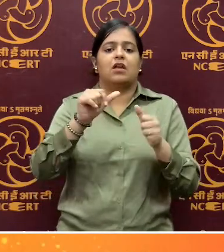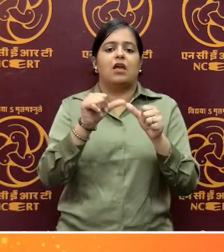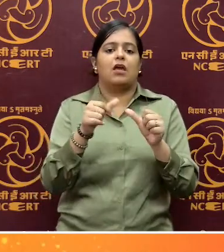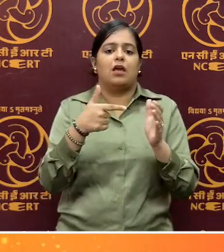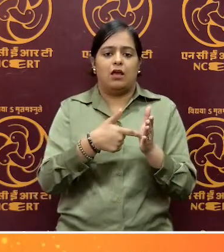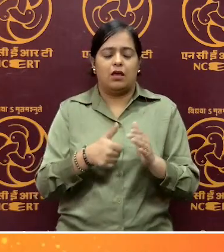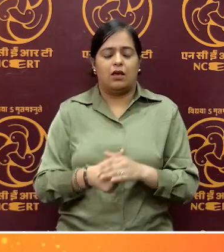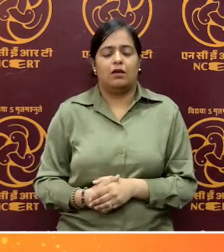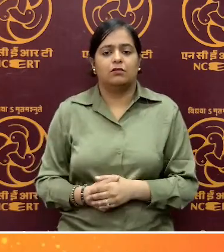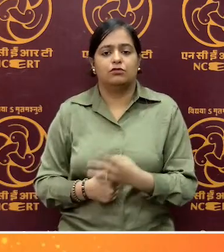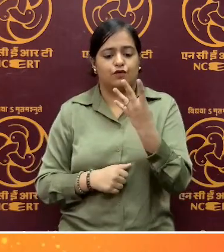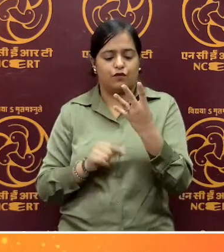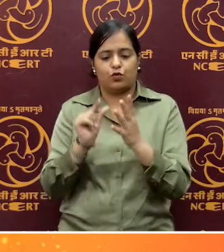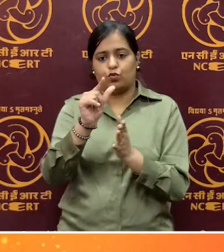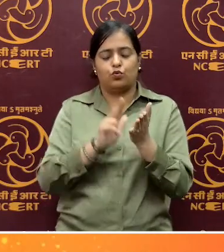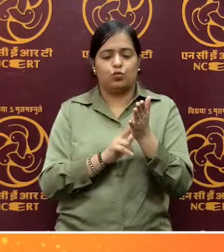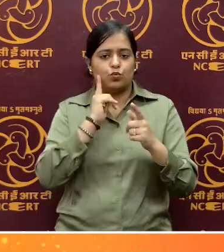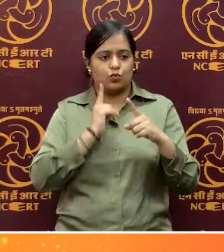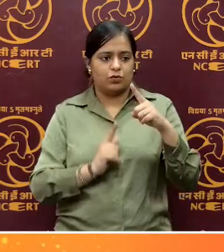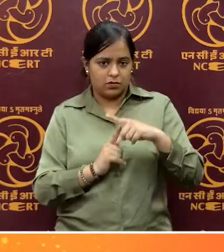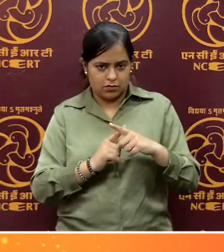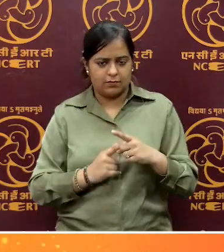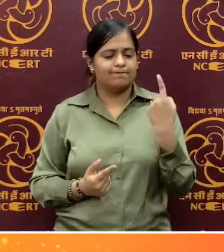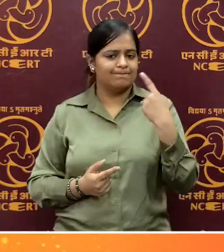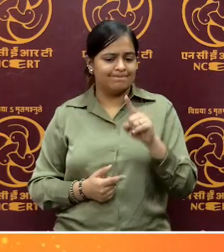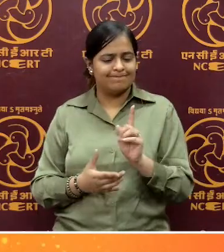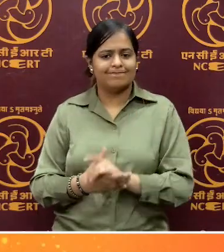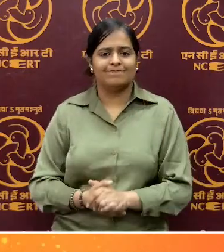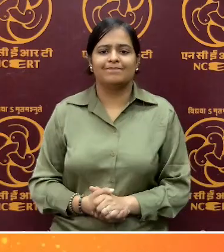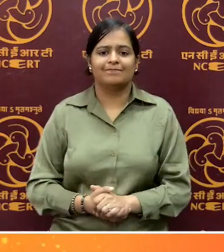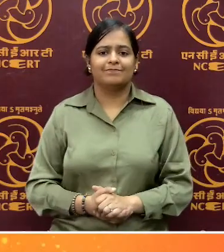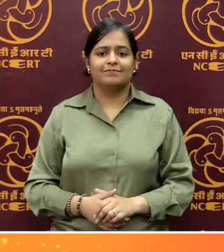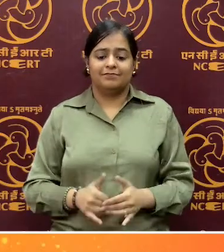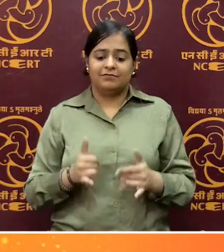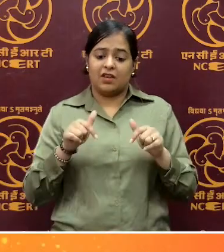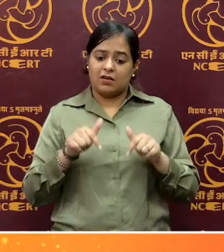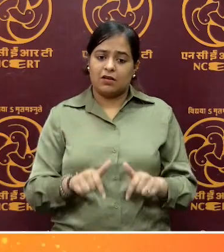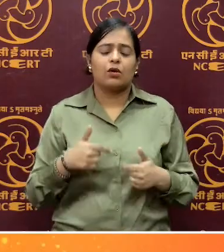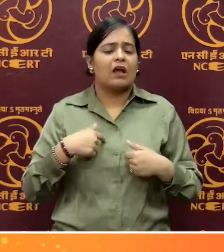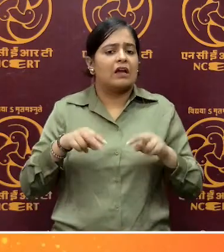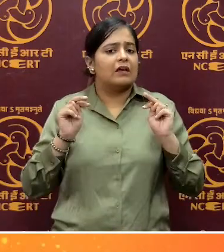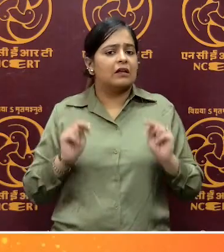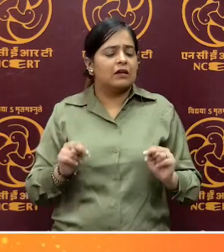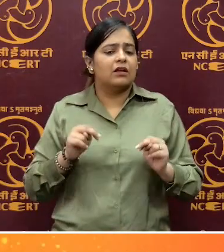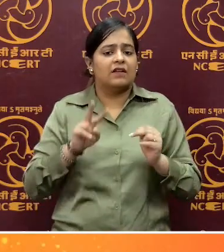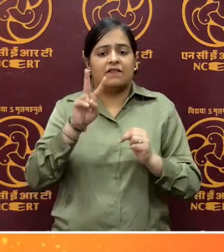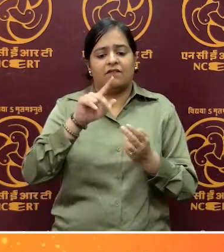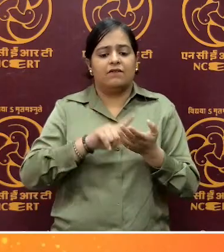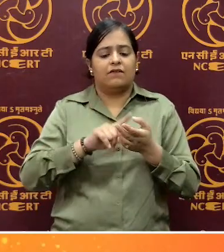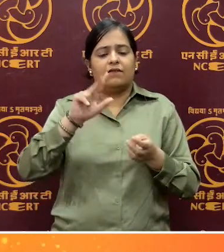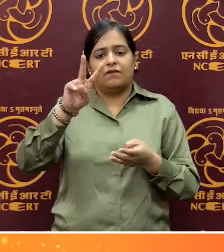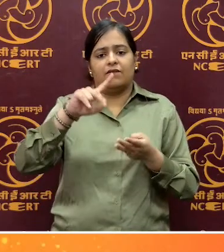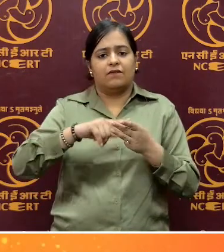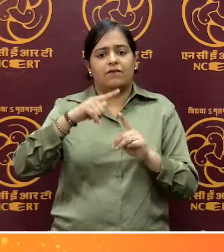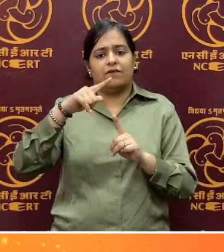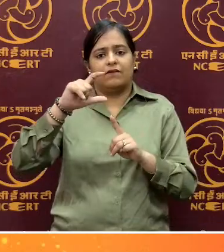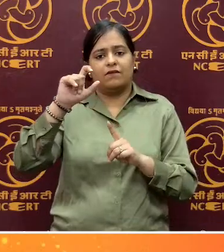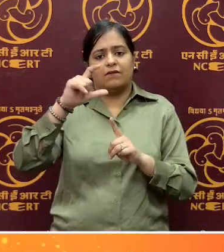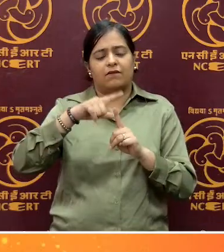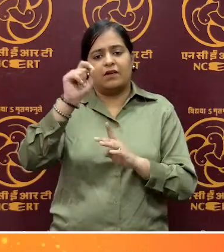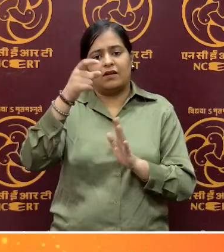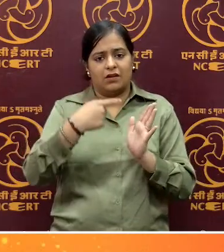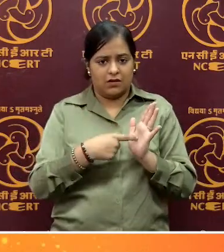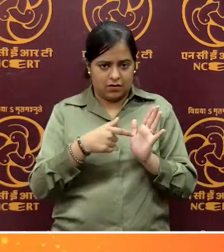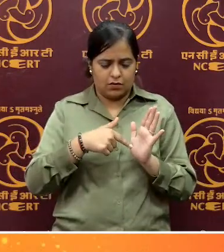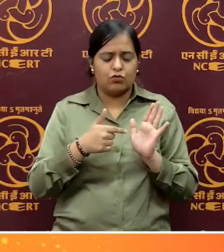is 4 units. Fine? That's okay. Now I need to make it vector. I have to have a vector in that form. That is,